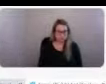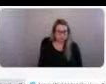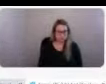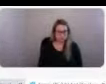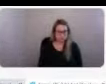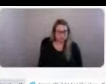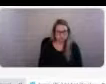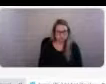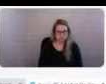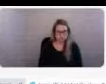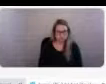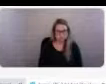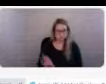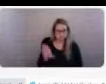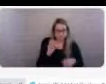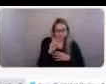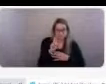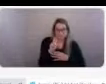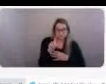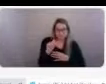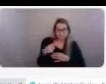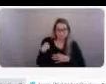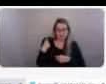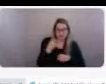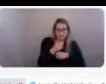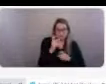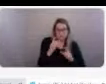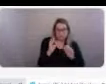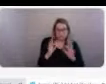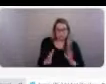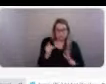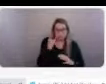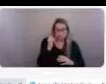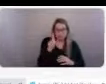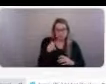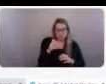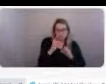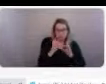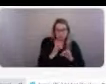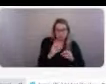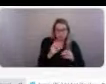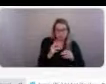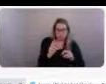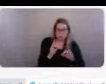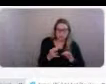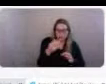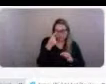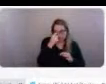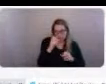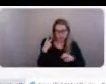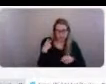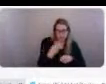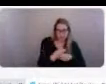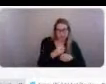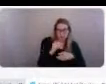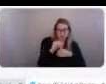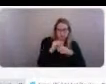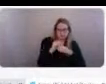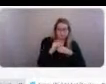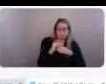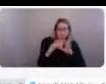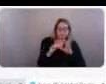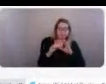hi my name is brenda lopez i am the spanish interpreter if you need an interpretation in spanish please send us a message